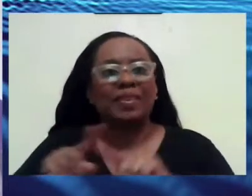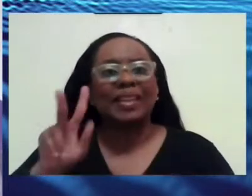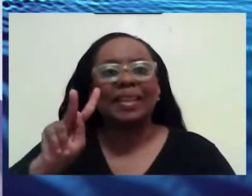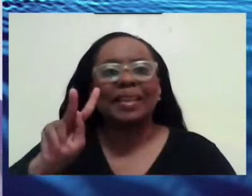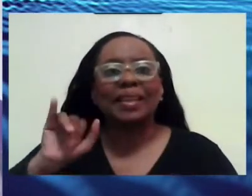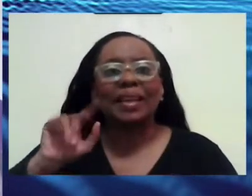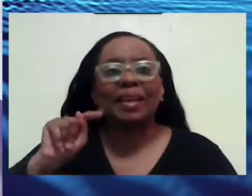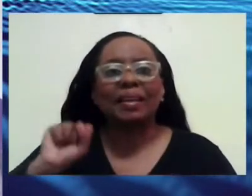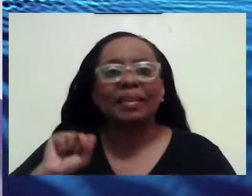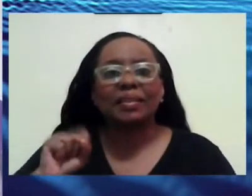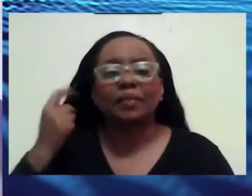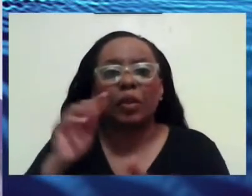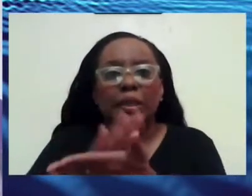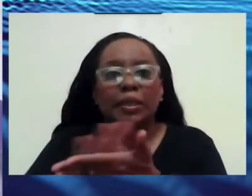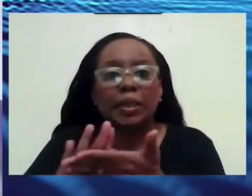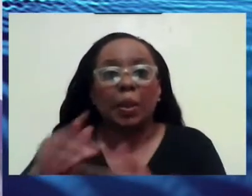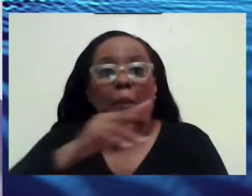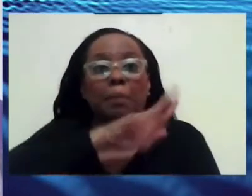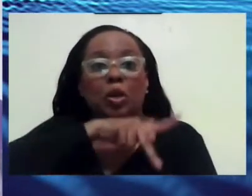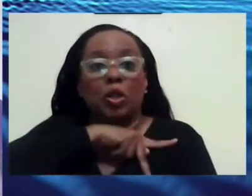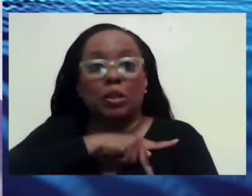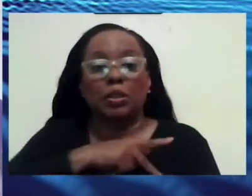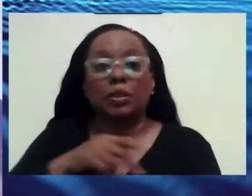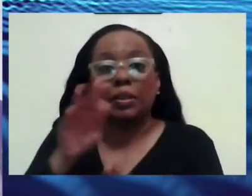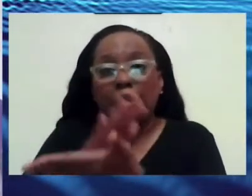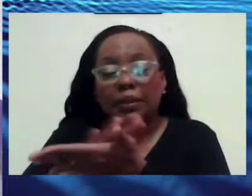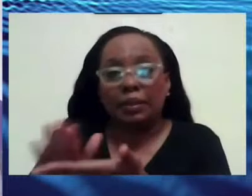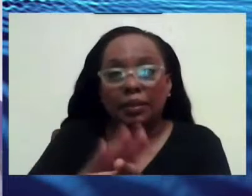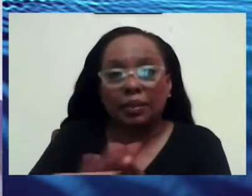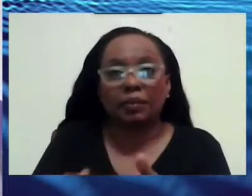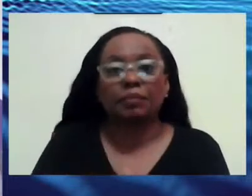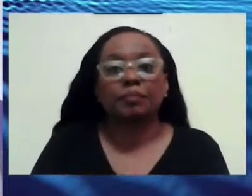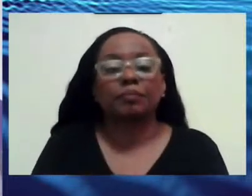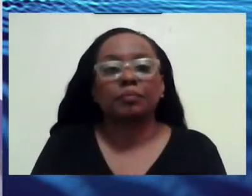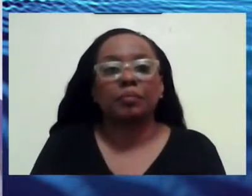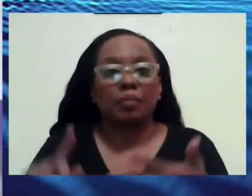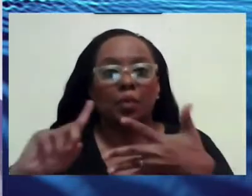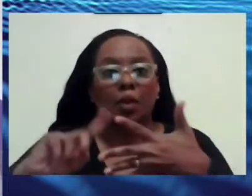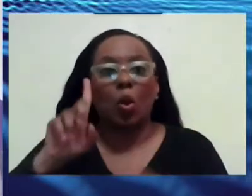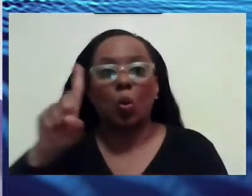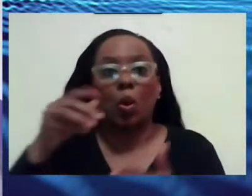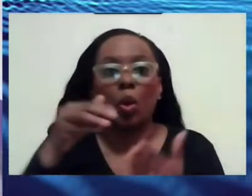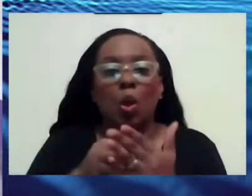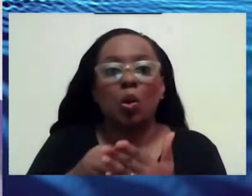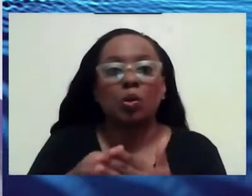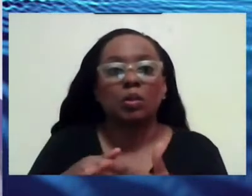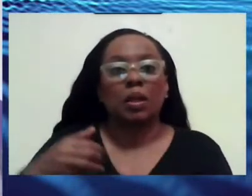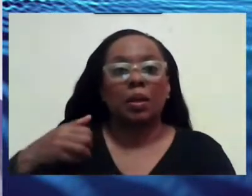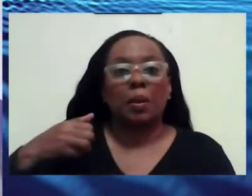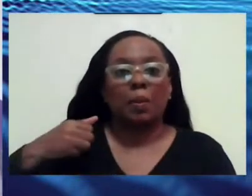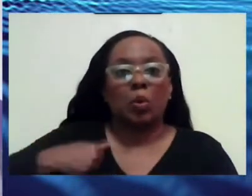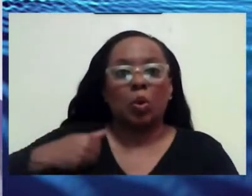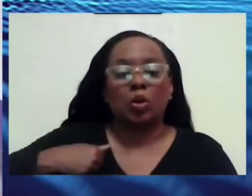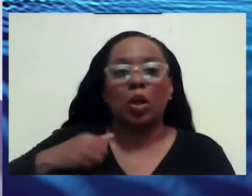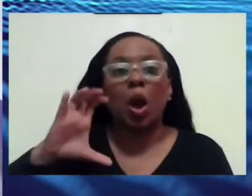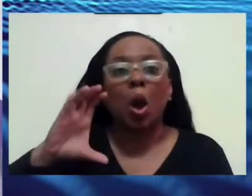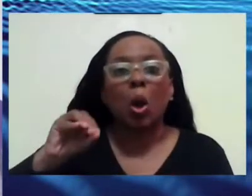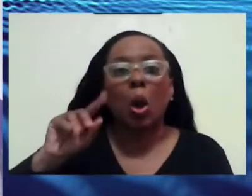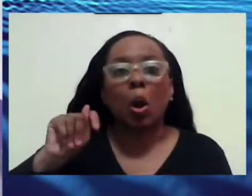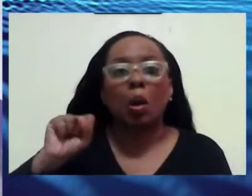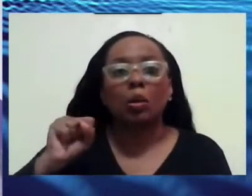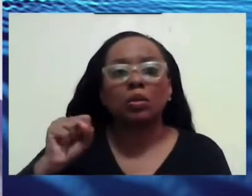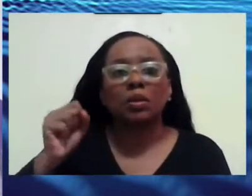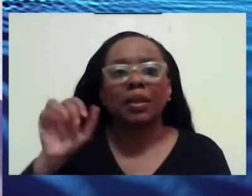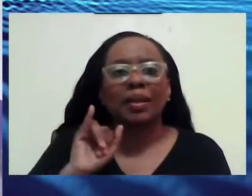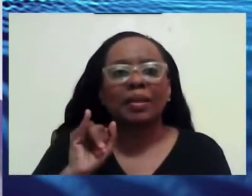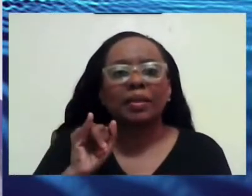We've also mobilized in excess of 1,000 military cots from our sub-regional warehouses and also through donations